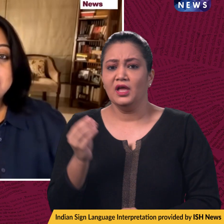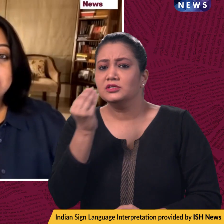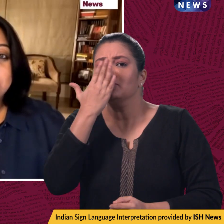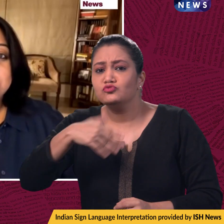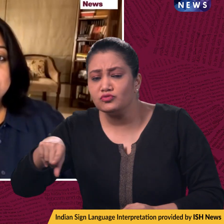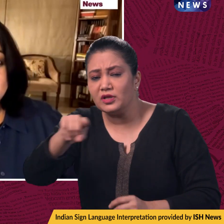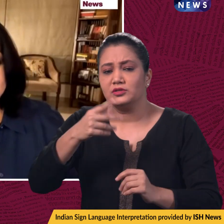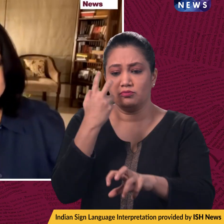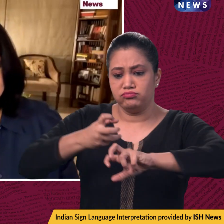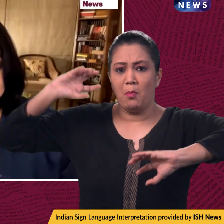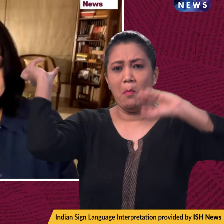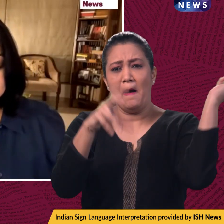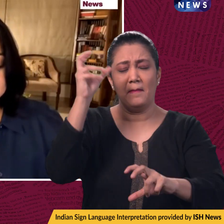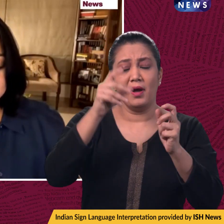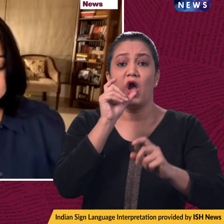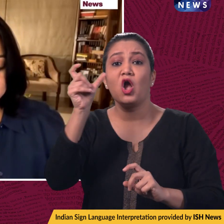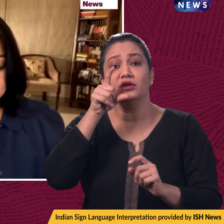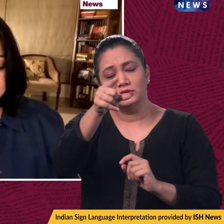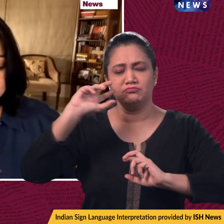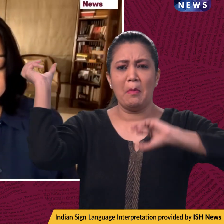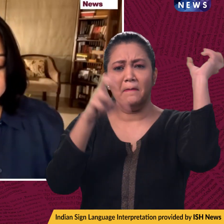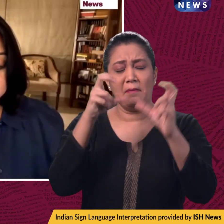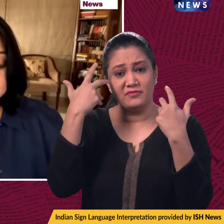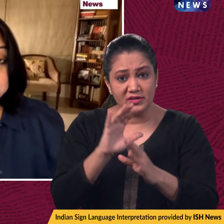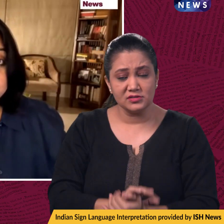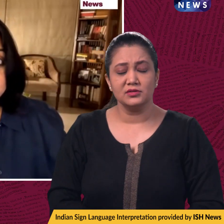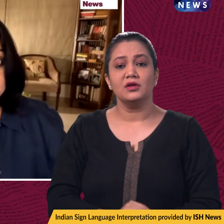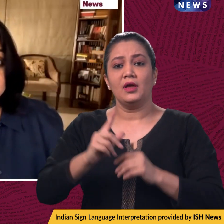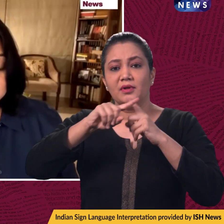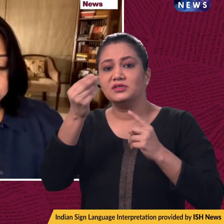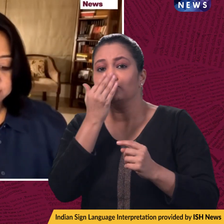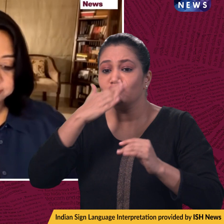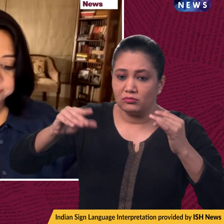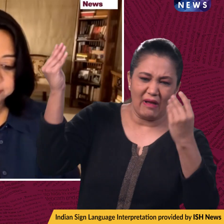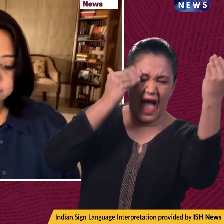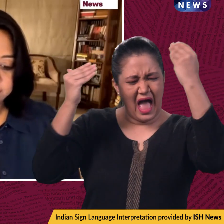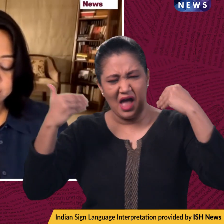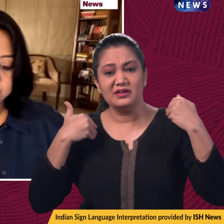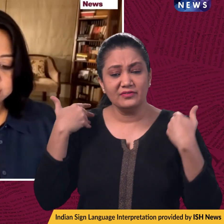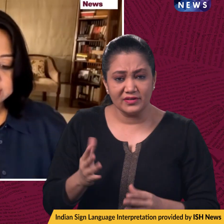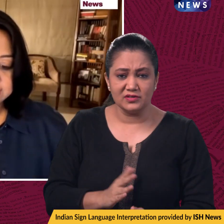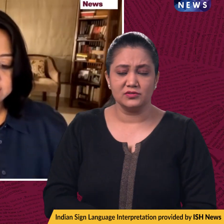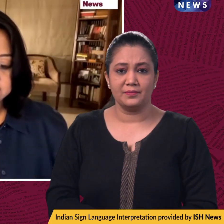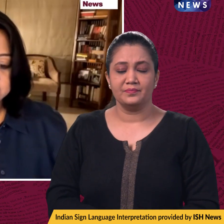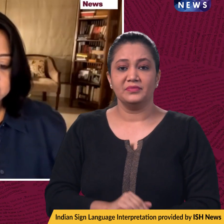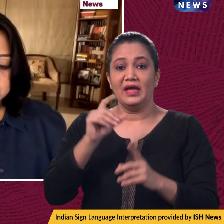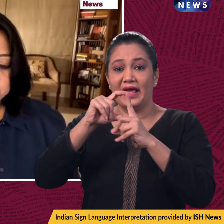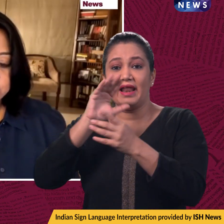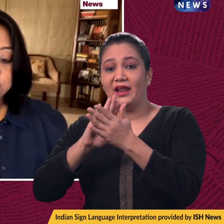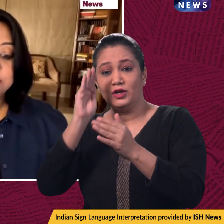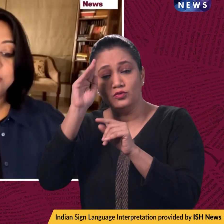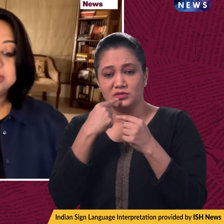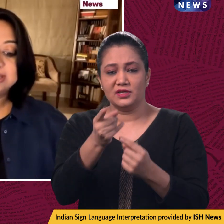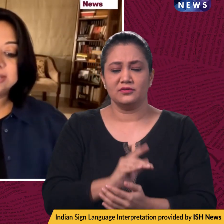students began throwing stones at the government college, and some other students were injured. According to the Deccan Herald,